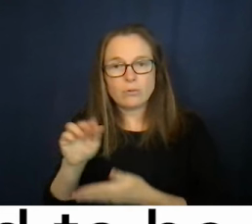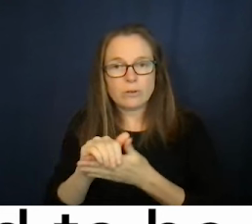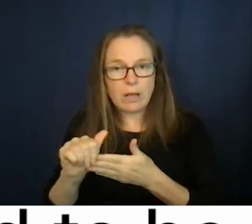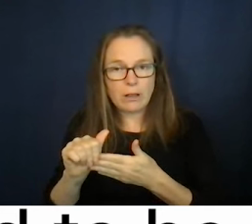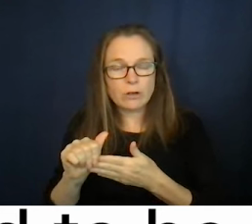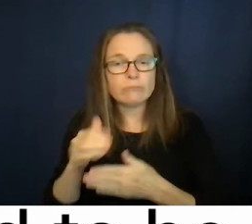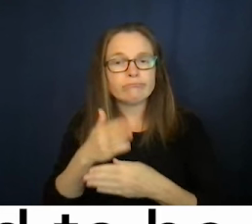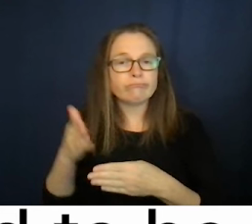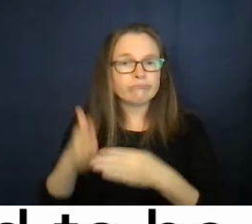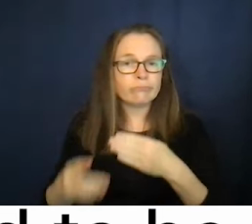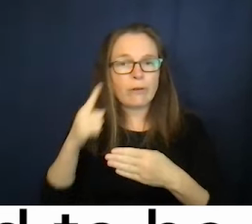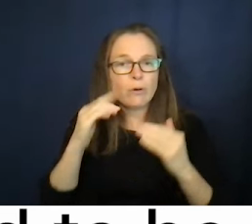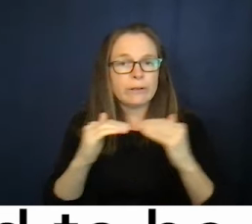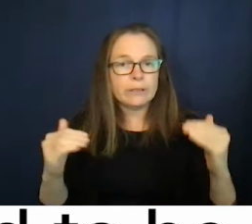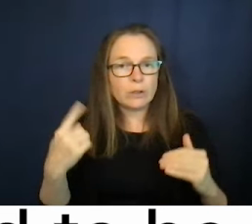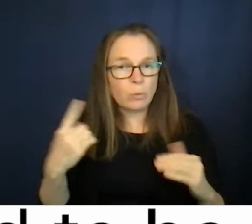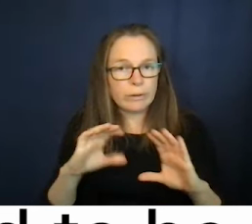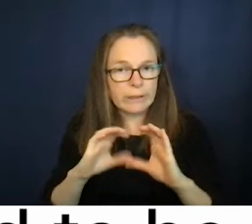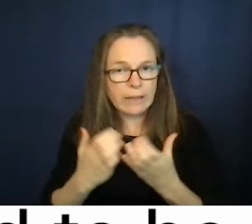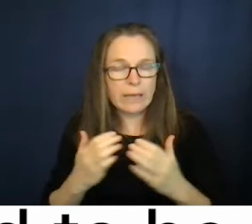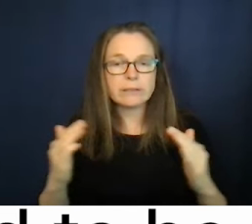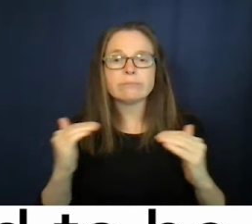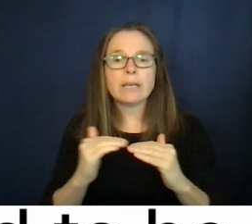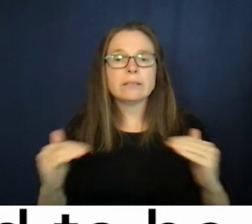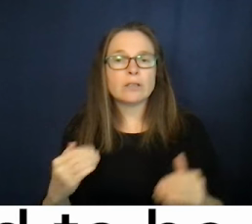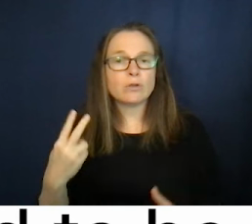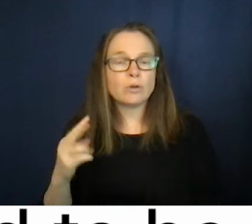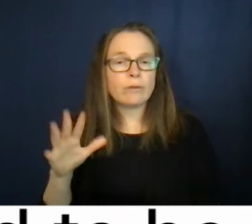$4,592 completed for a Tier 1 class, and Tier 2 is